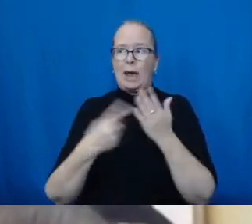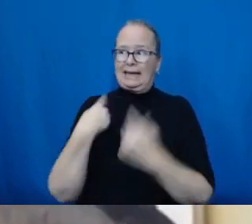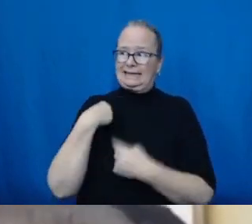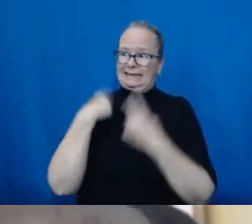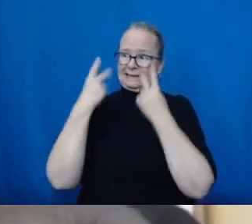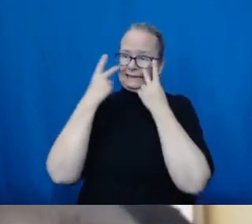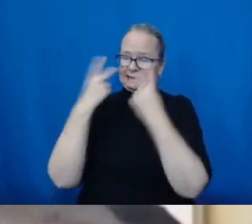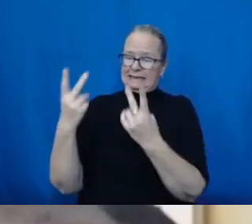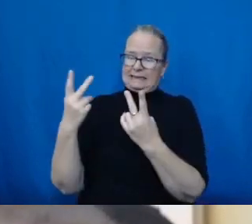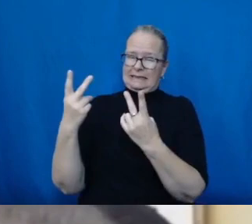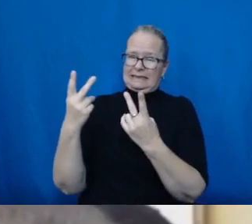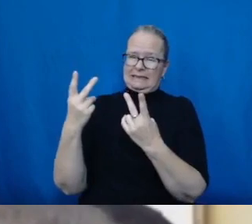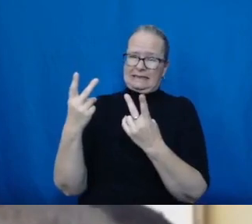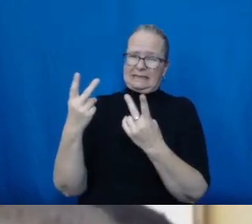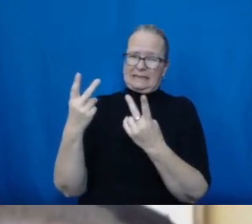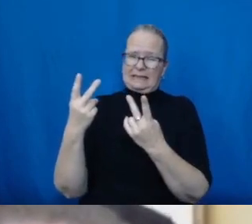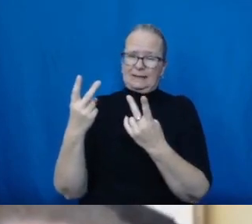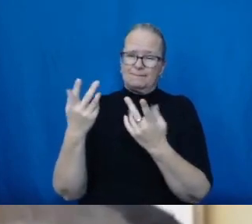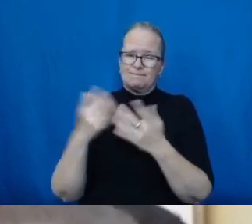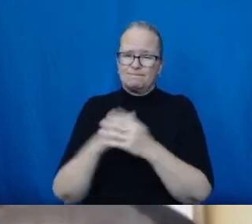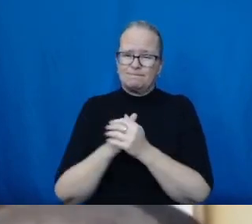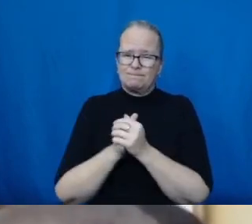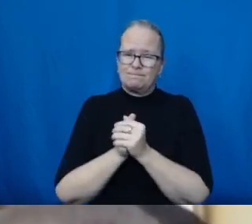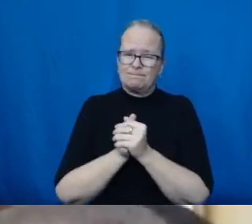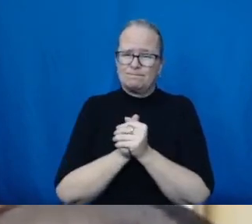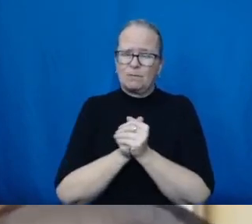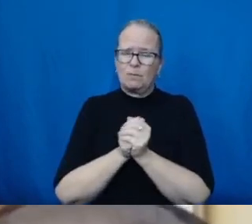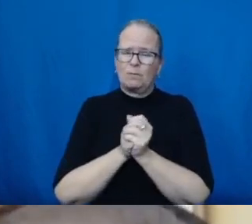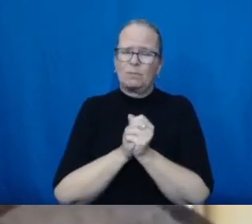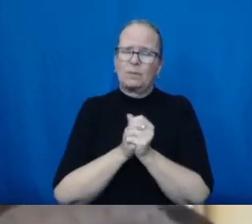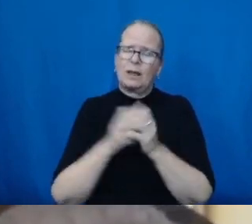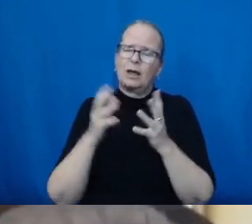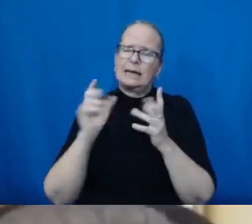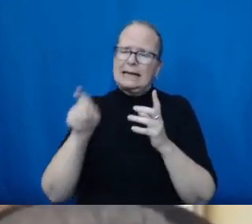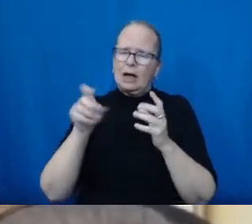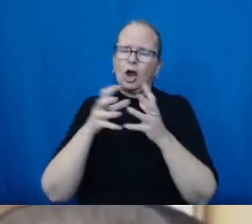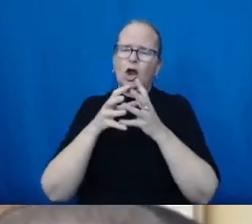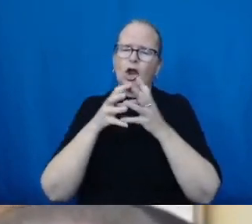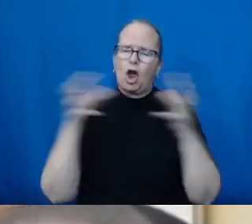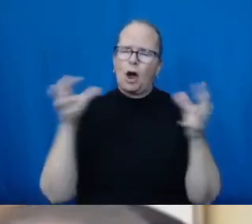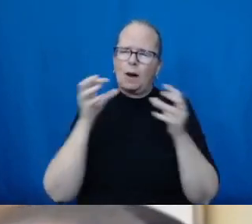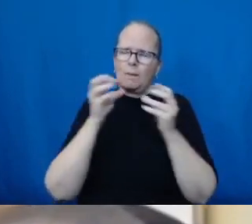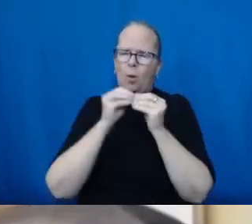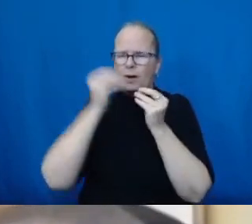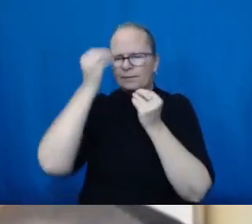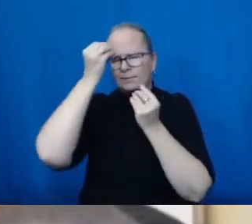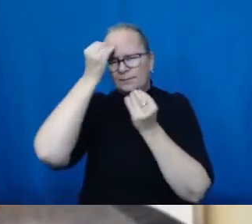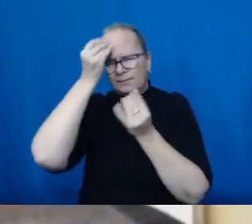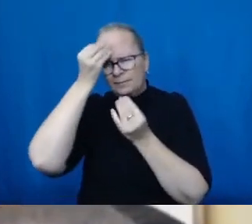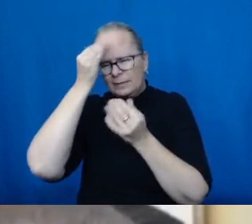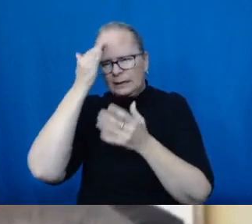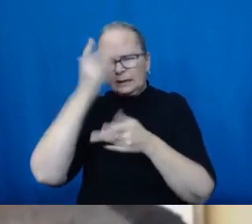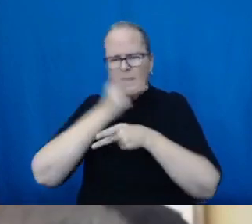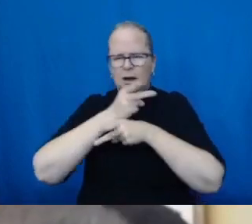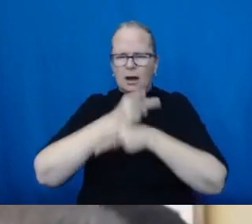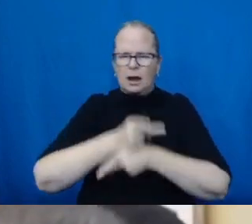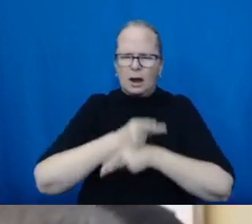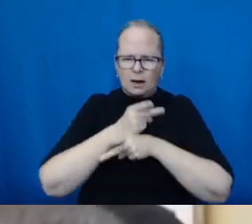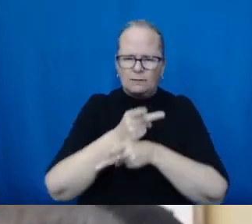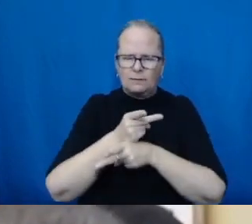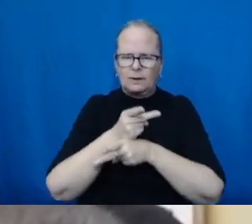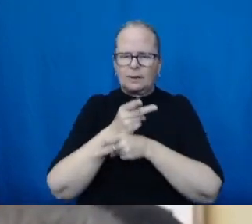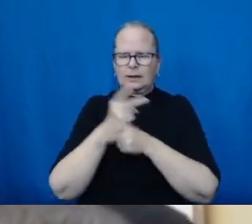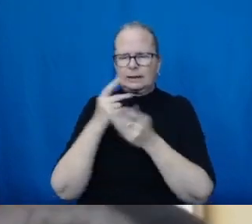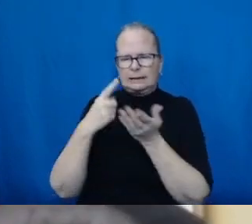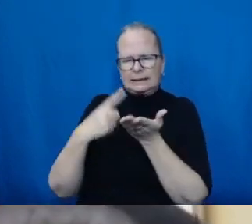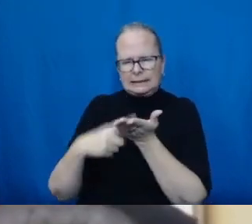about what people are dealing with about vaccines and vaccine access, vaccine misinformation. And one of the things I kind of want to talk about today,